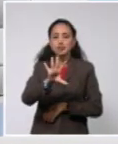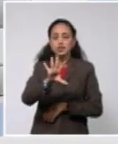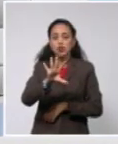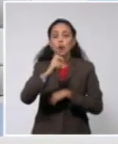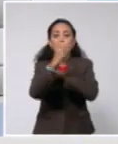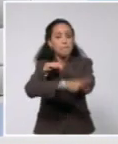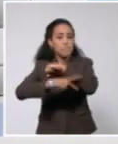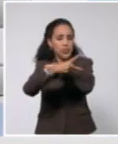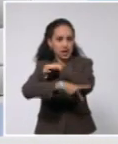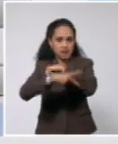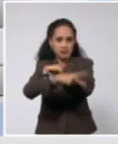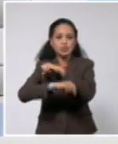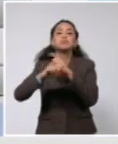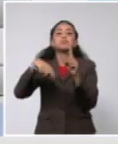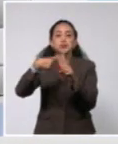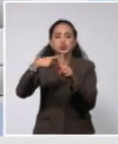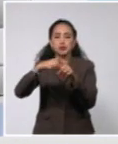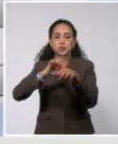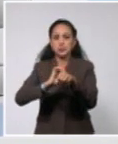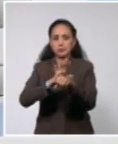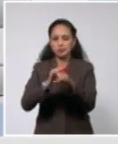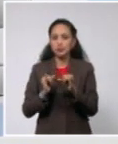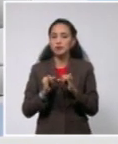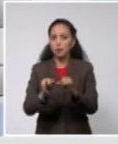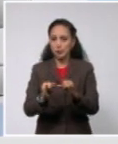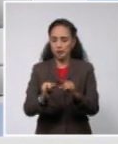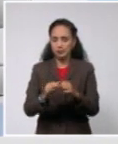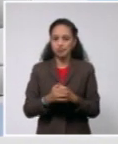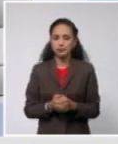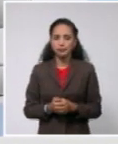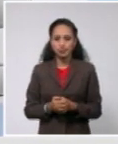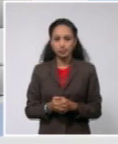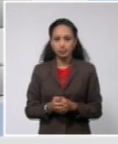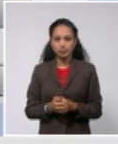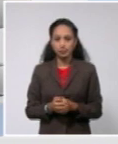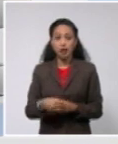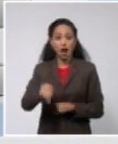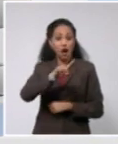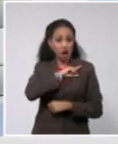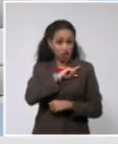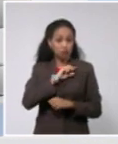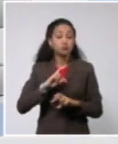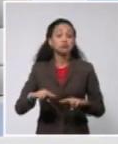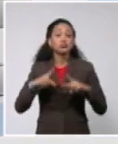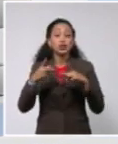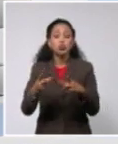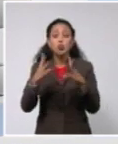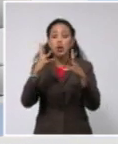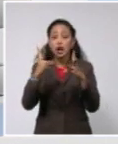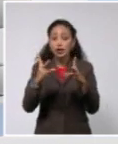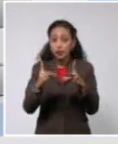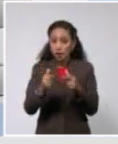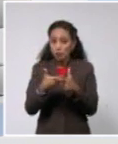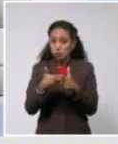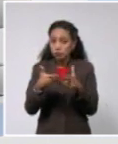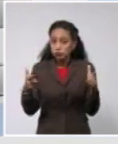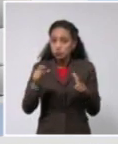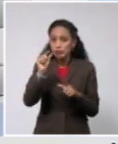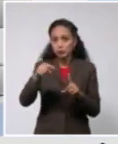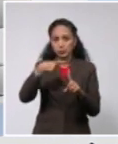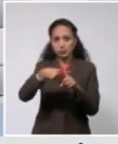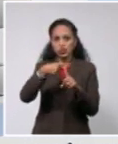be present in the same 185 countries. Yesterday,